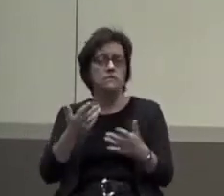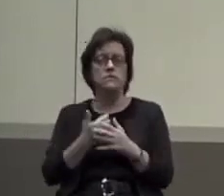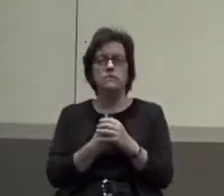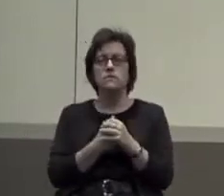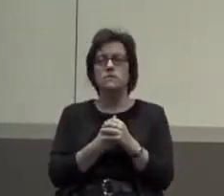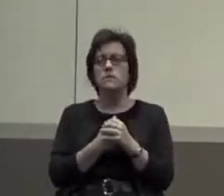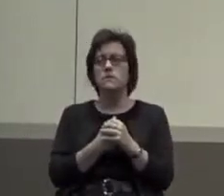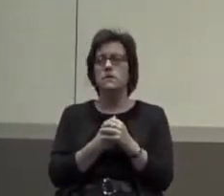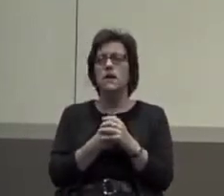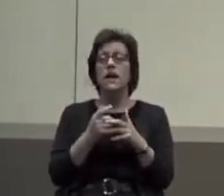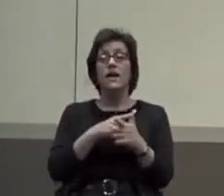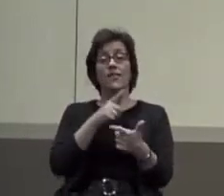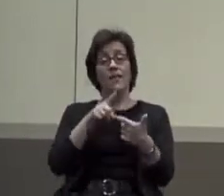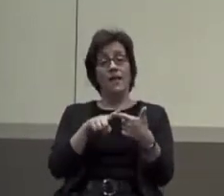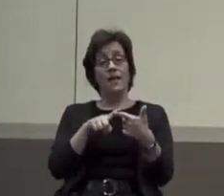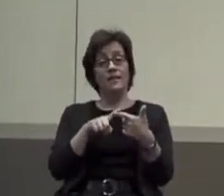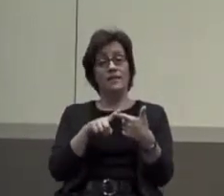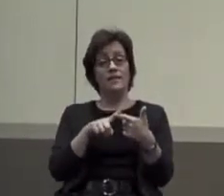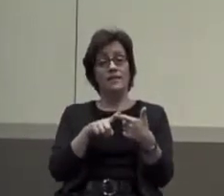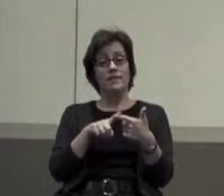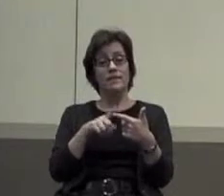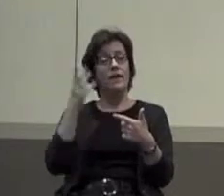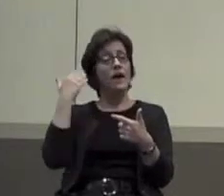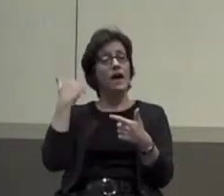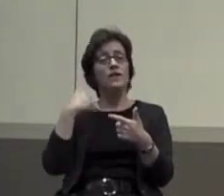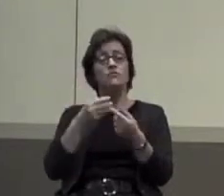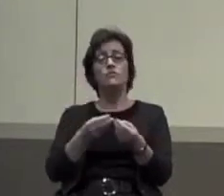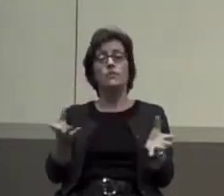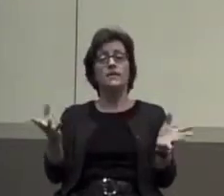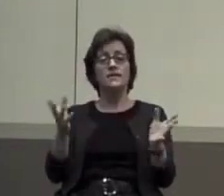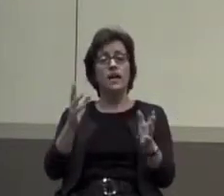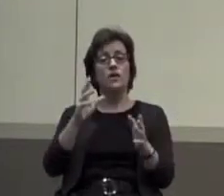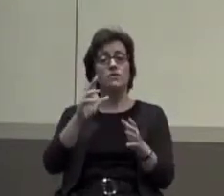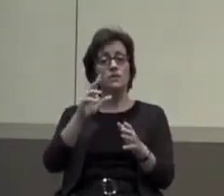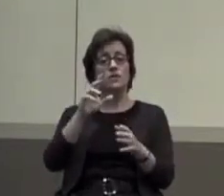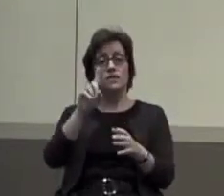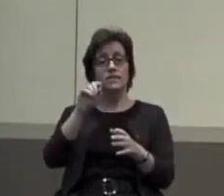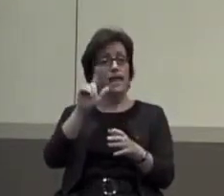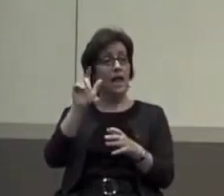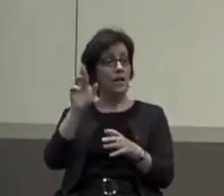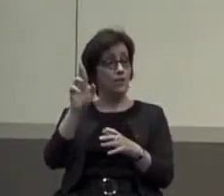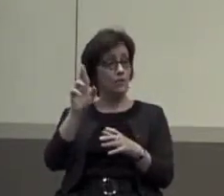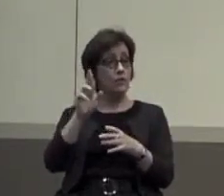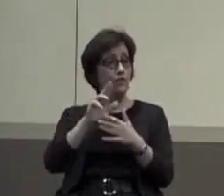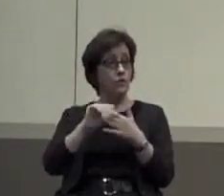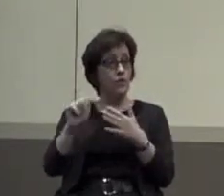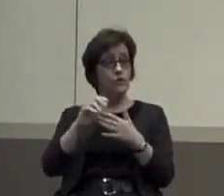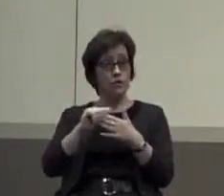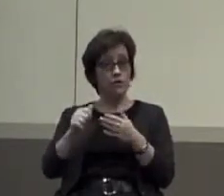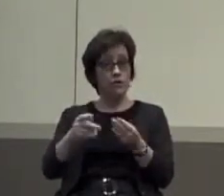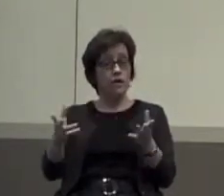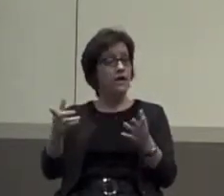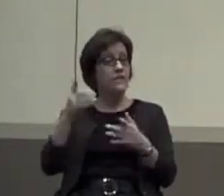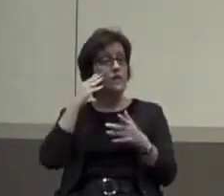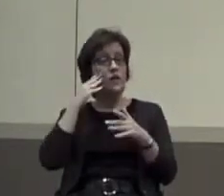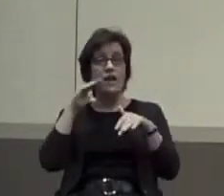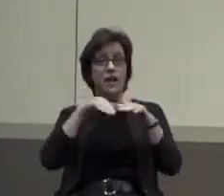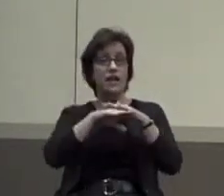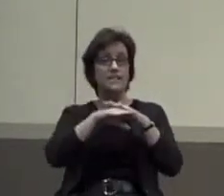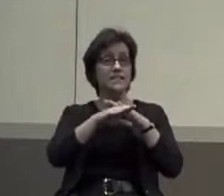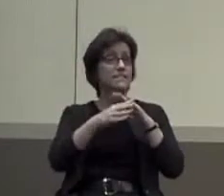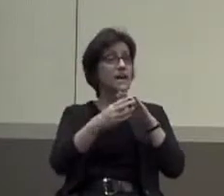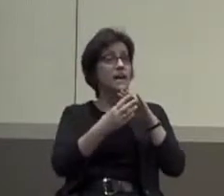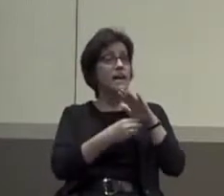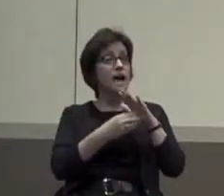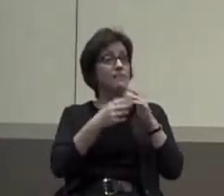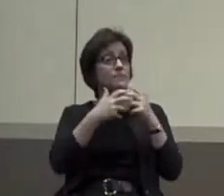And then, like I used to pass out dollars, but if students know how to access a copy machine, they can counterfeit it. So maybe